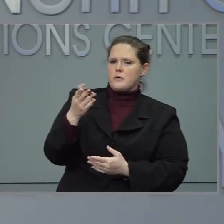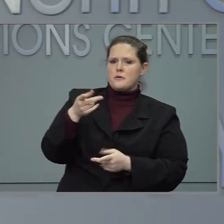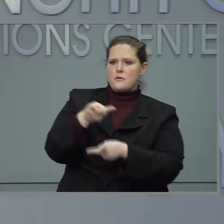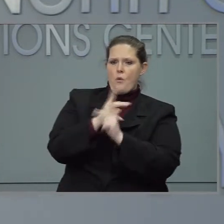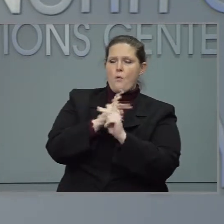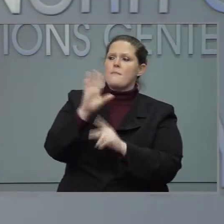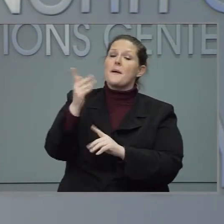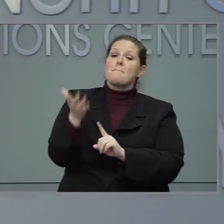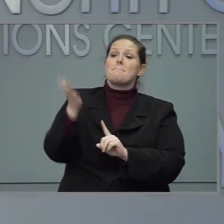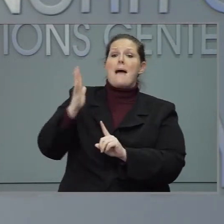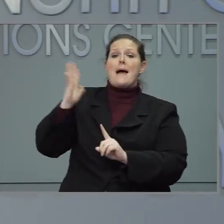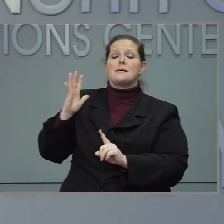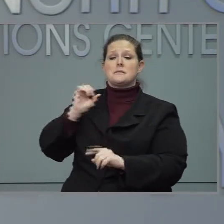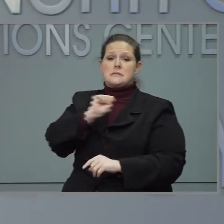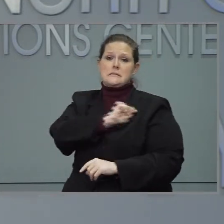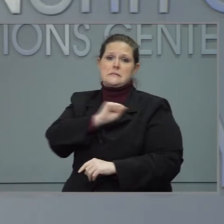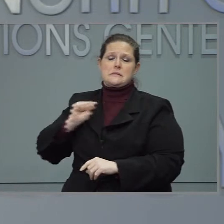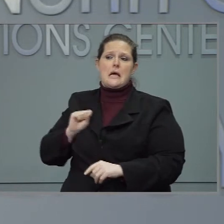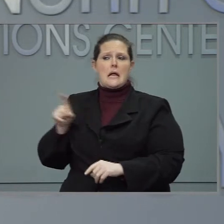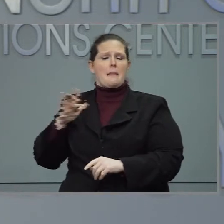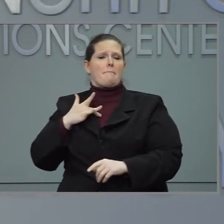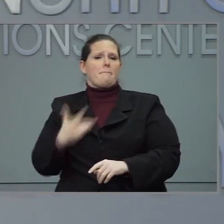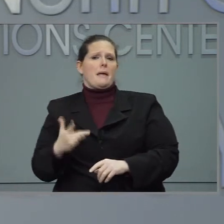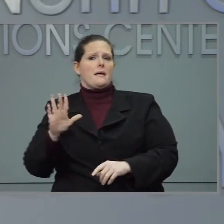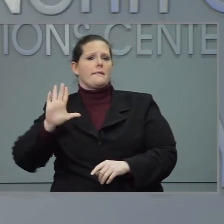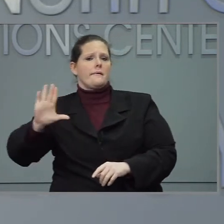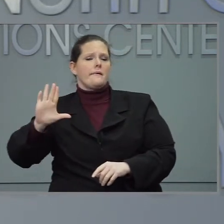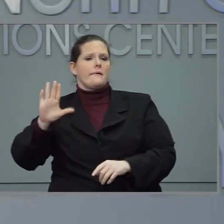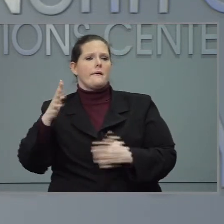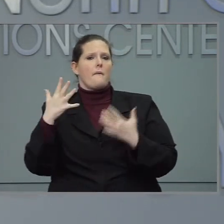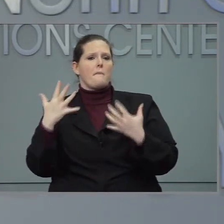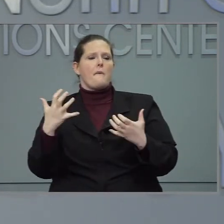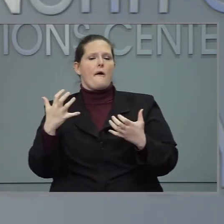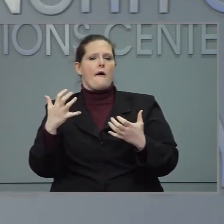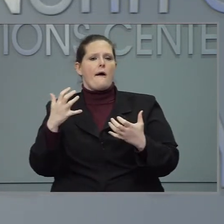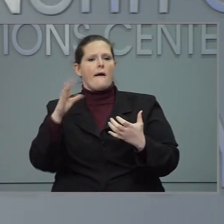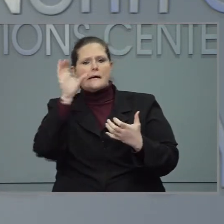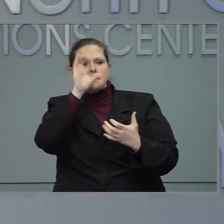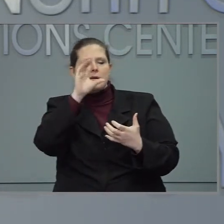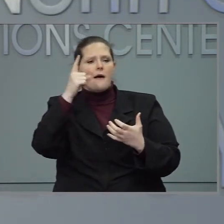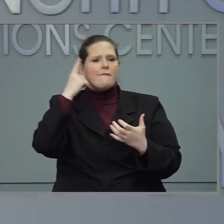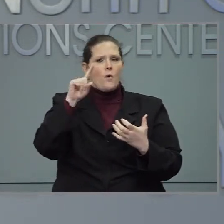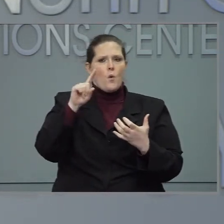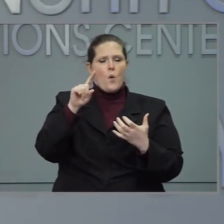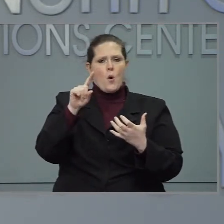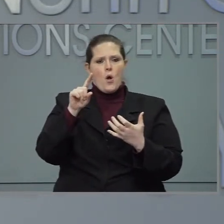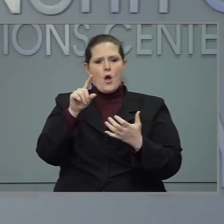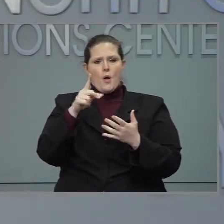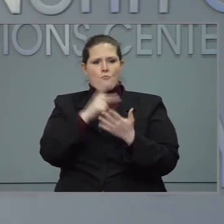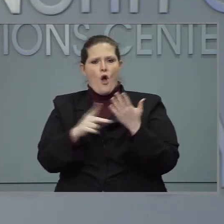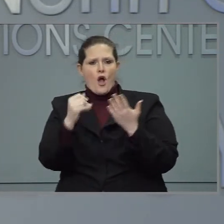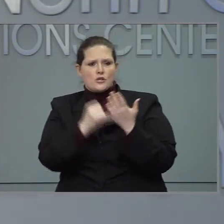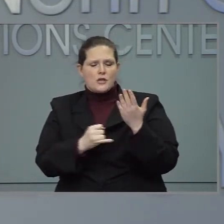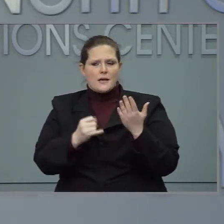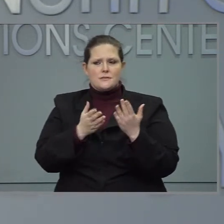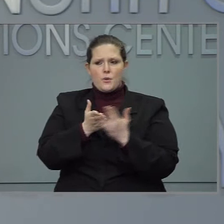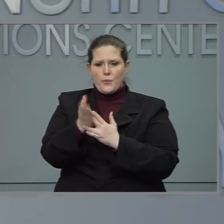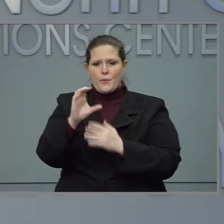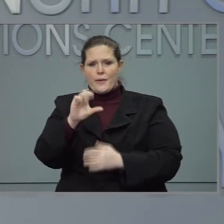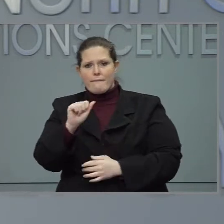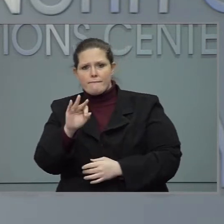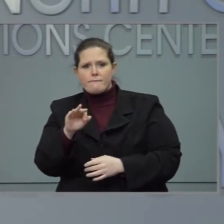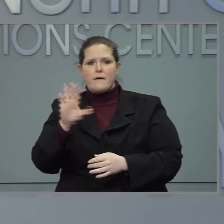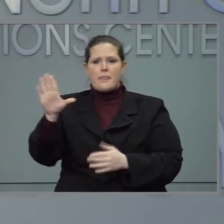been more apt to seek to pay for projects through cash as a